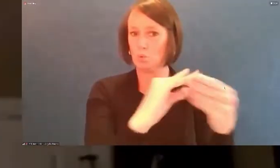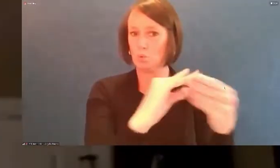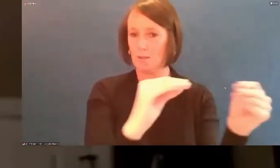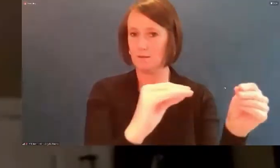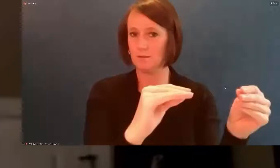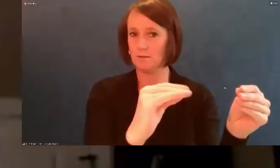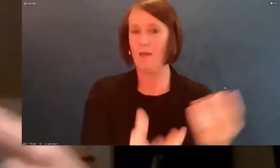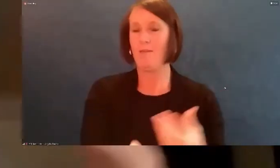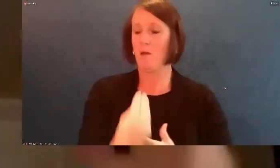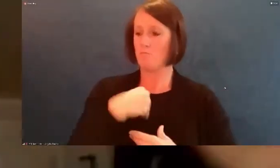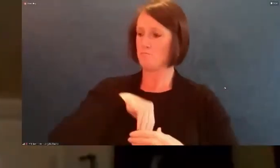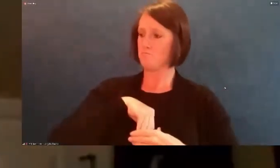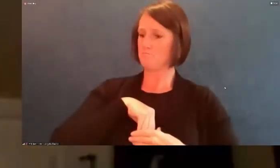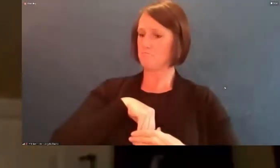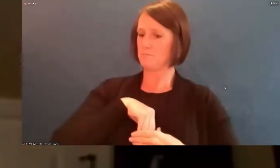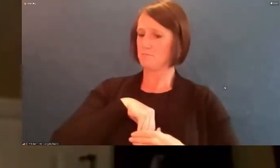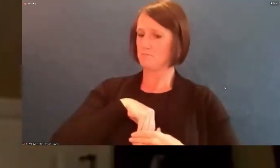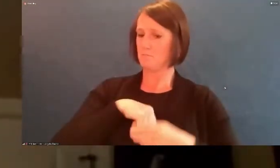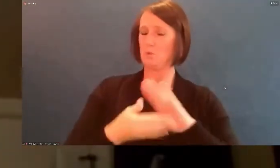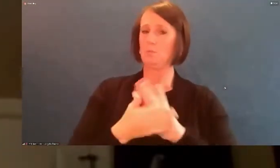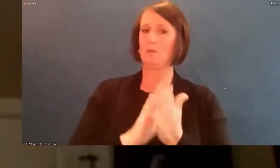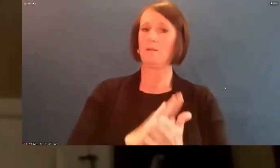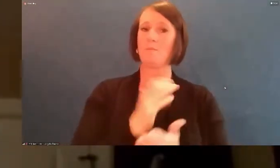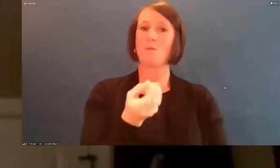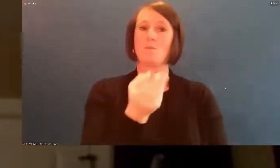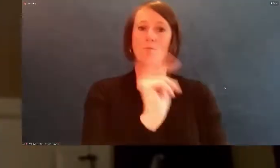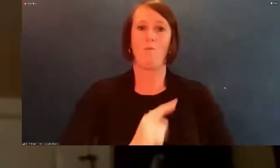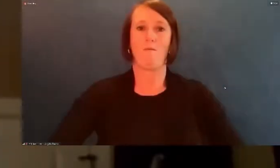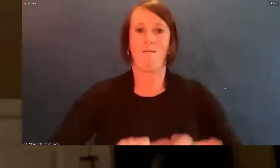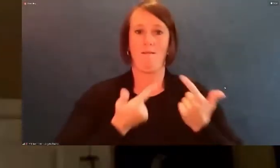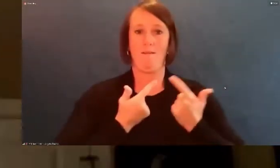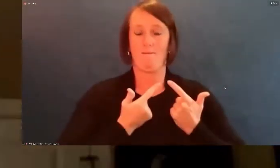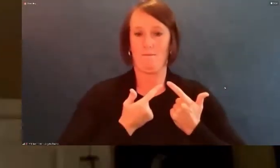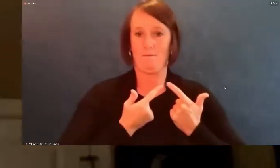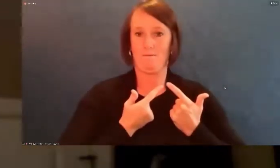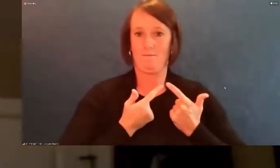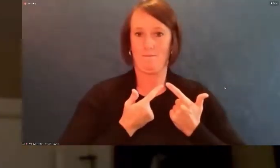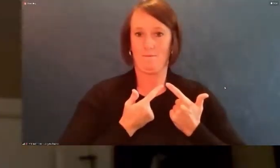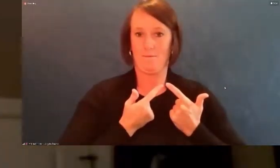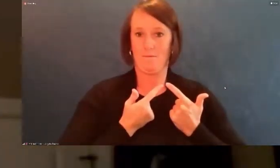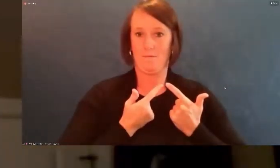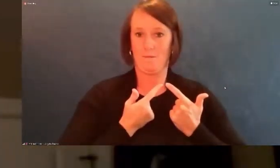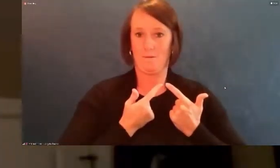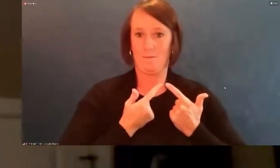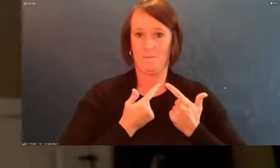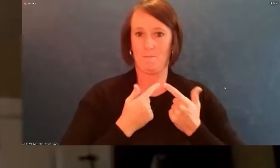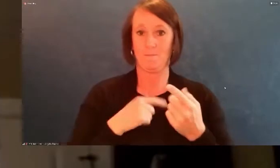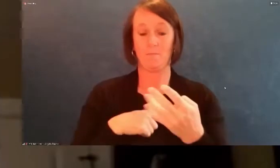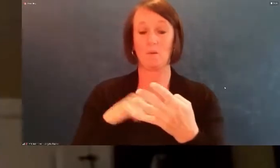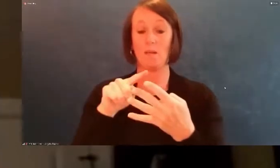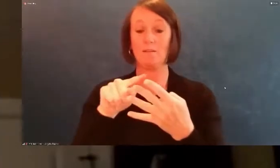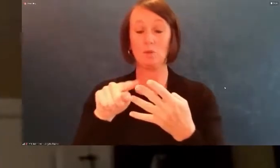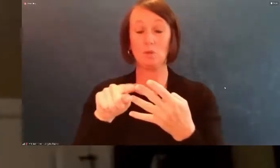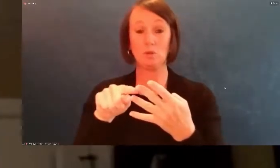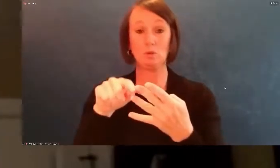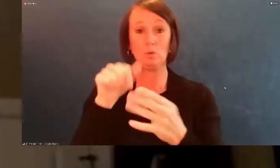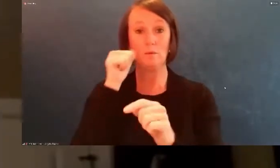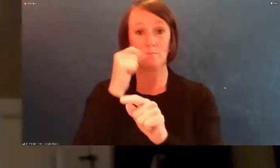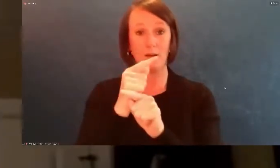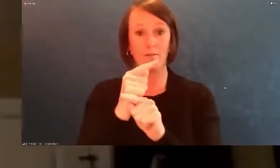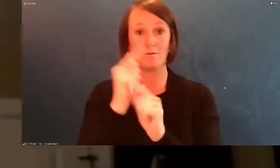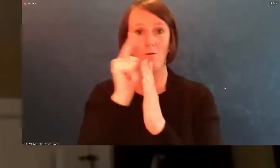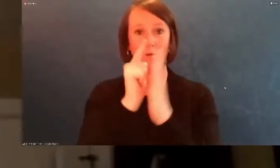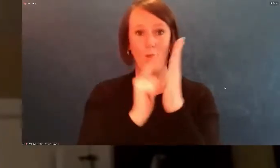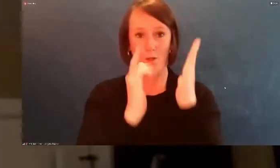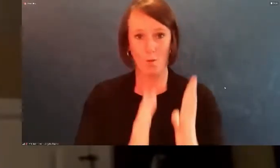needed to start living their own magnificent, lives. So I have two brothers who are lawyers and I have one brother